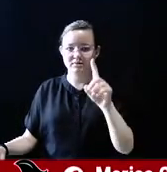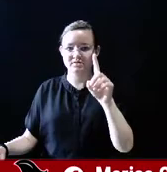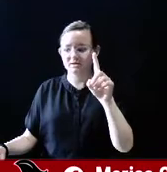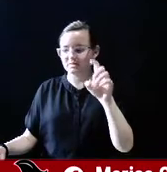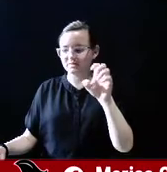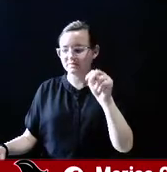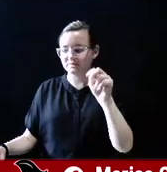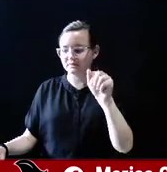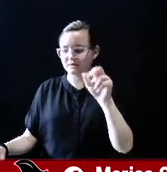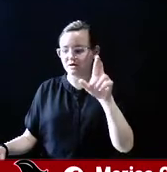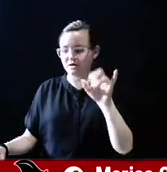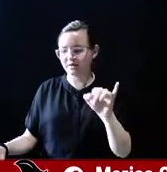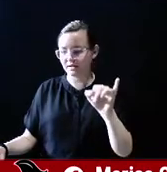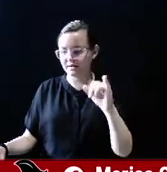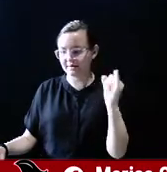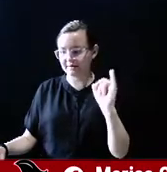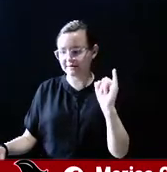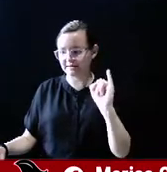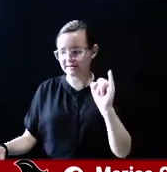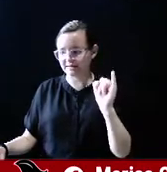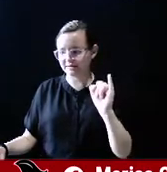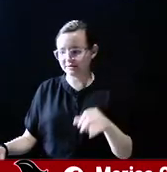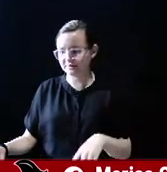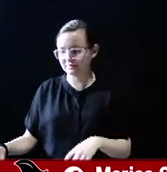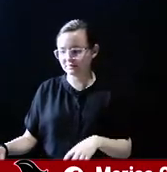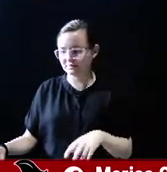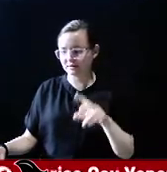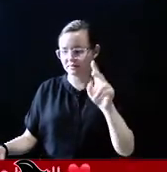Denari Malik Innocent.